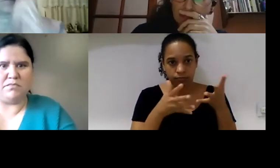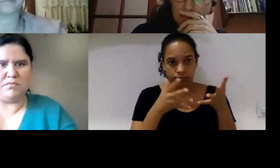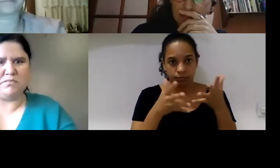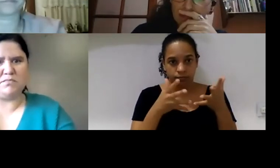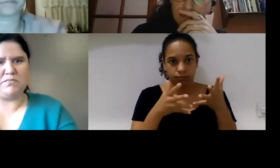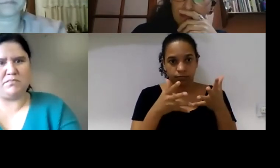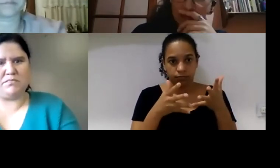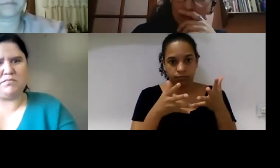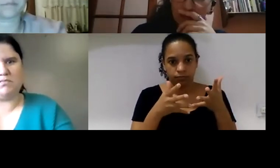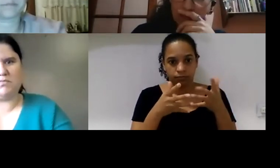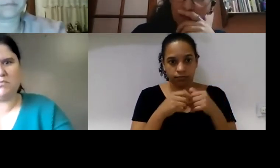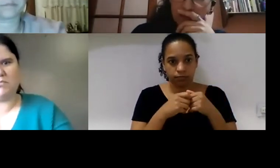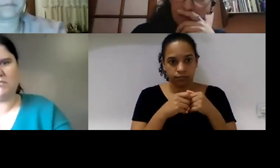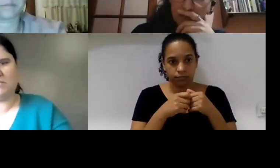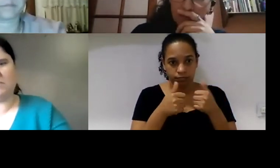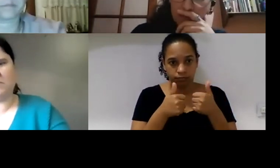But